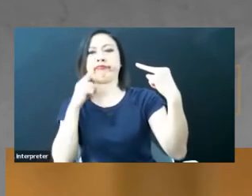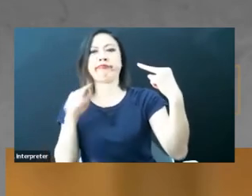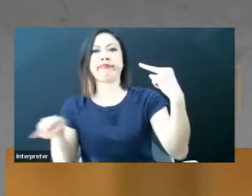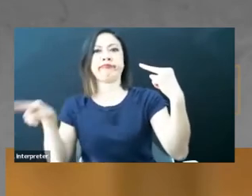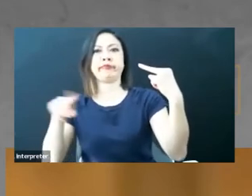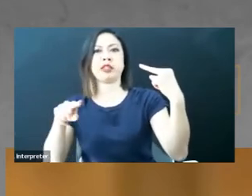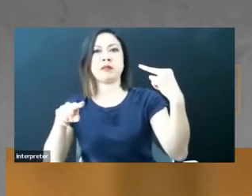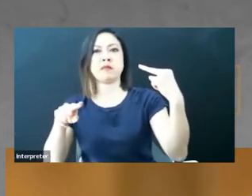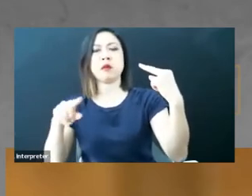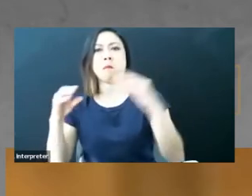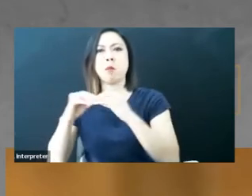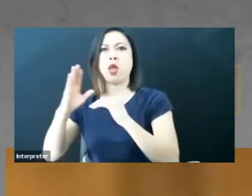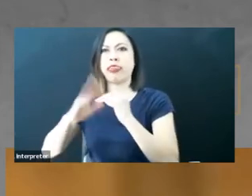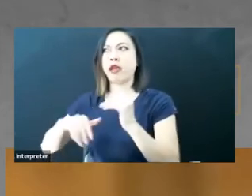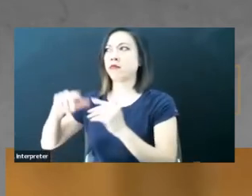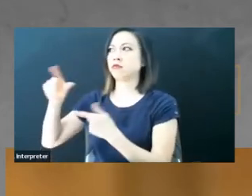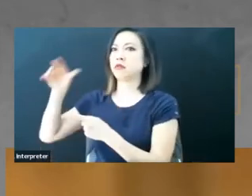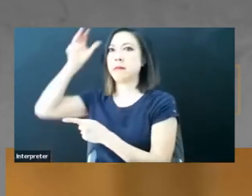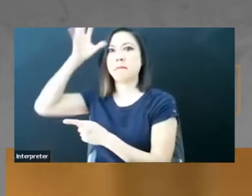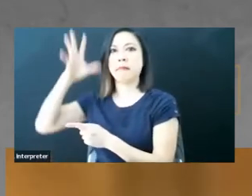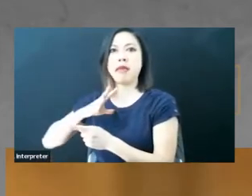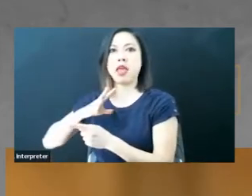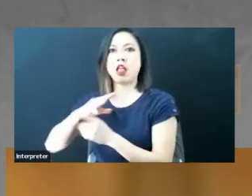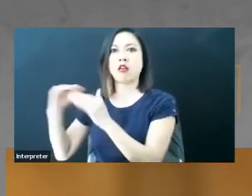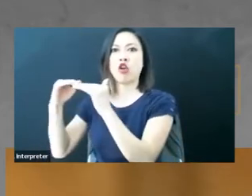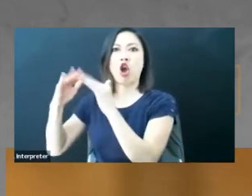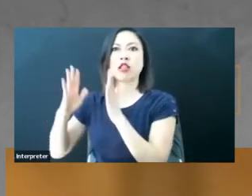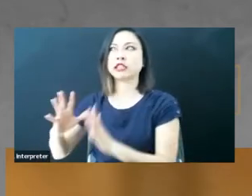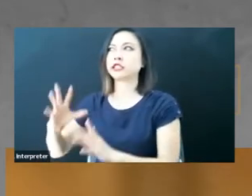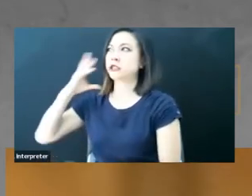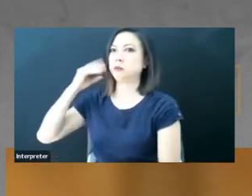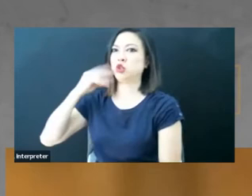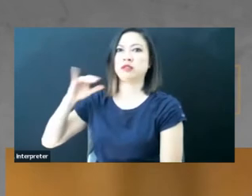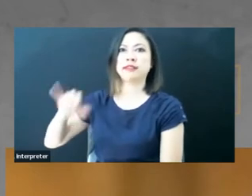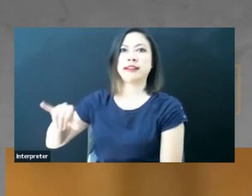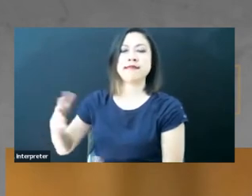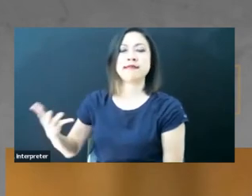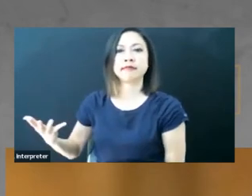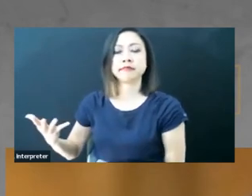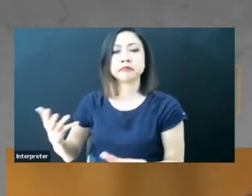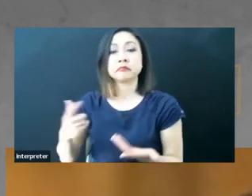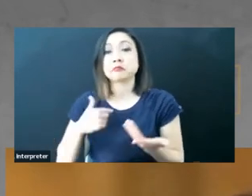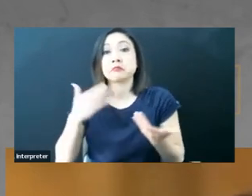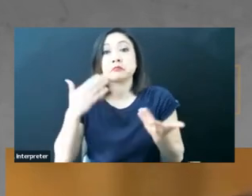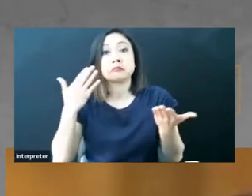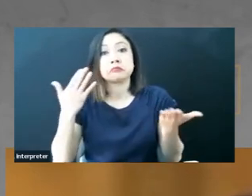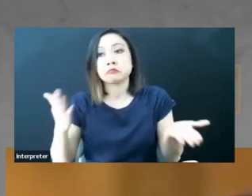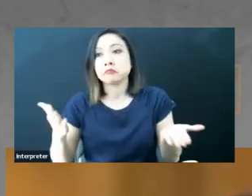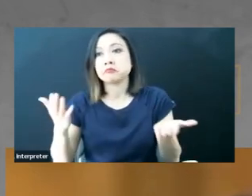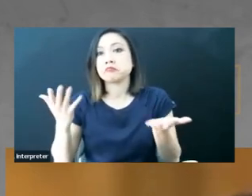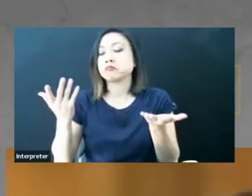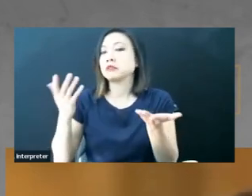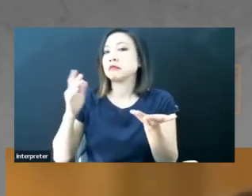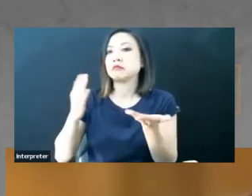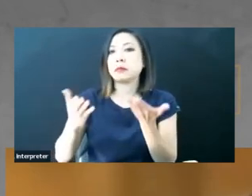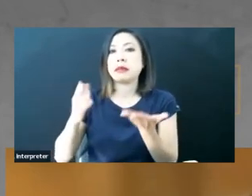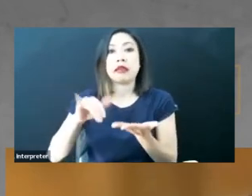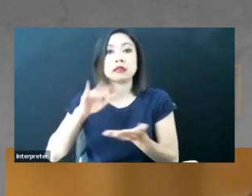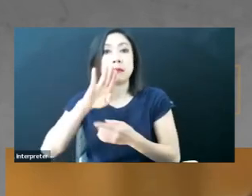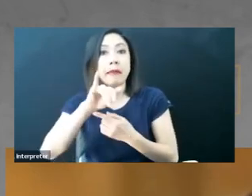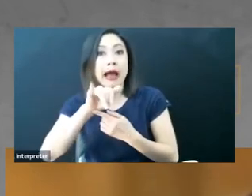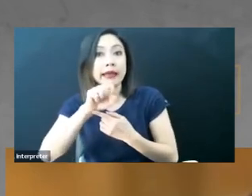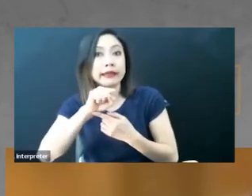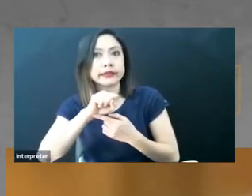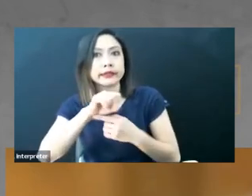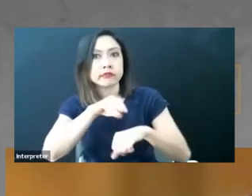know if that's accurate or not, or if there are other biases that are involved. But other women have said to me that